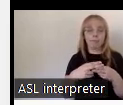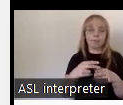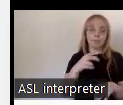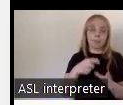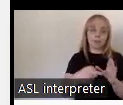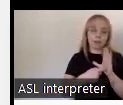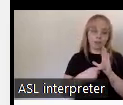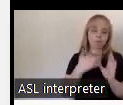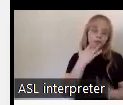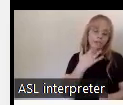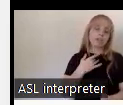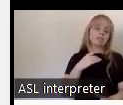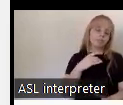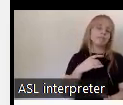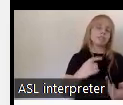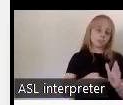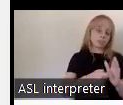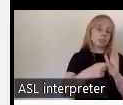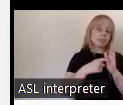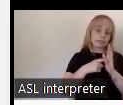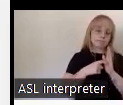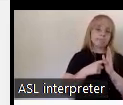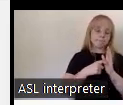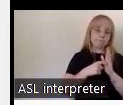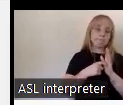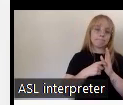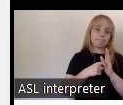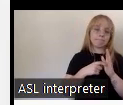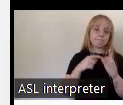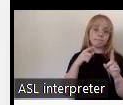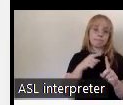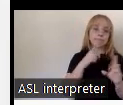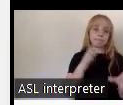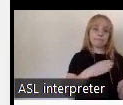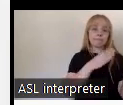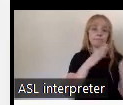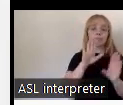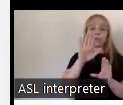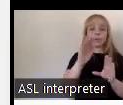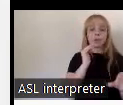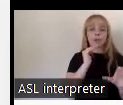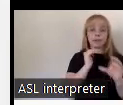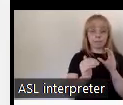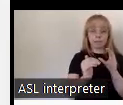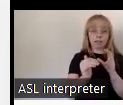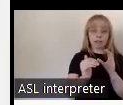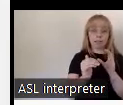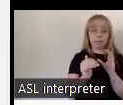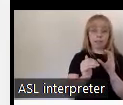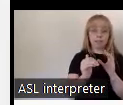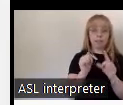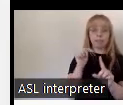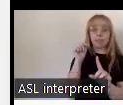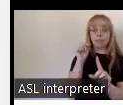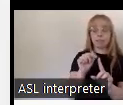birth date is also required. This next piece, your email address, is in